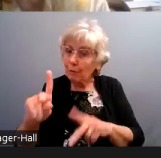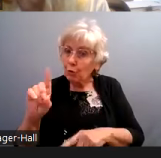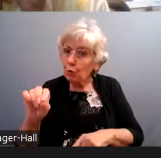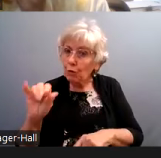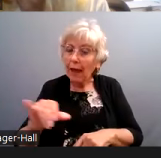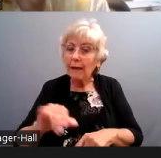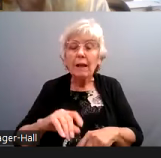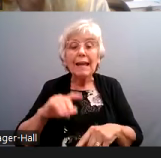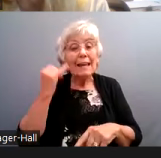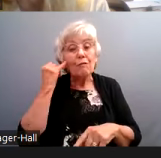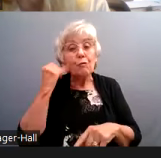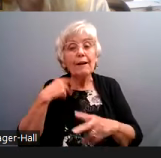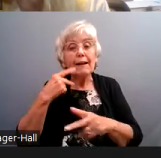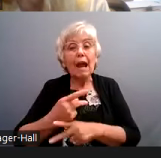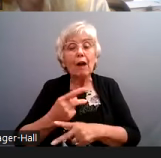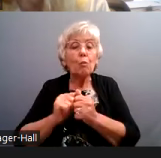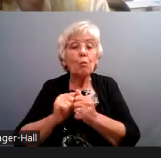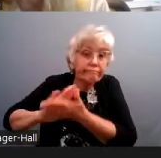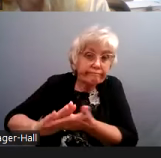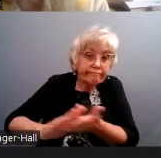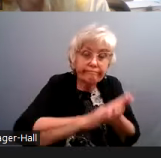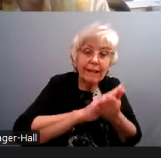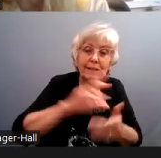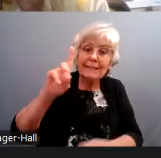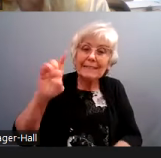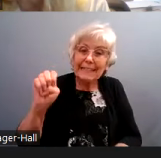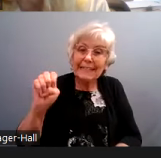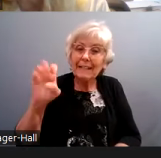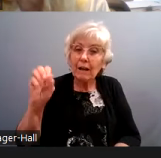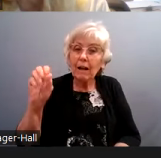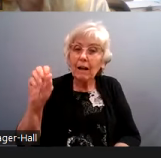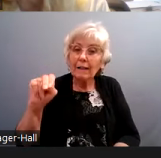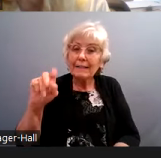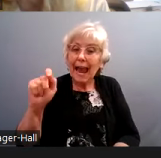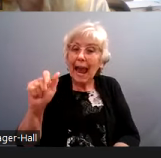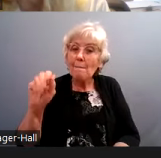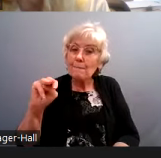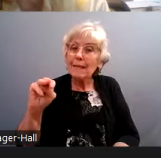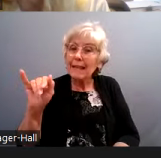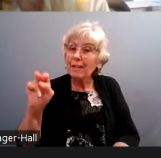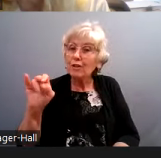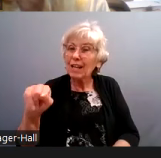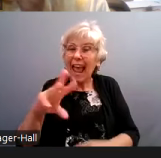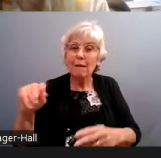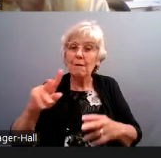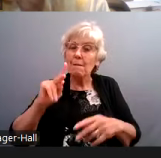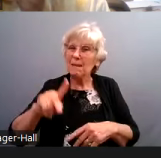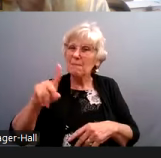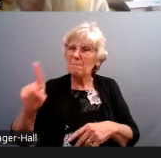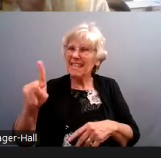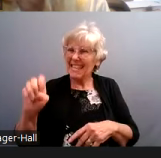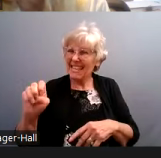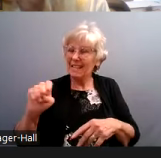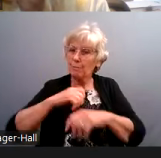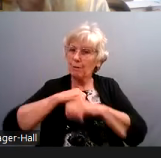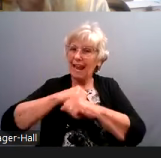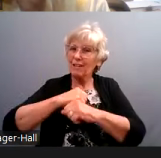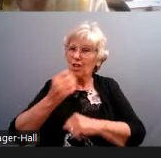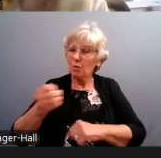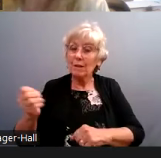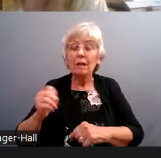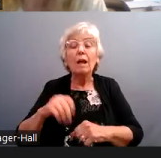our decontamination and our personal protection equipment. That's the goal of that, so that we don't